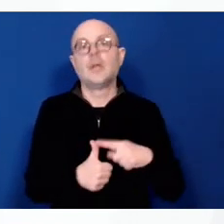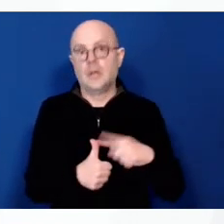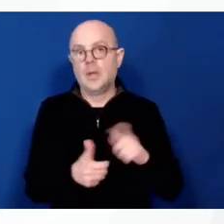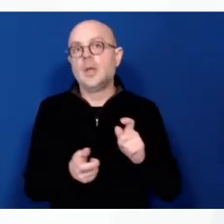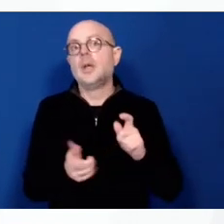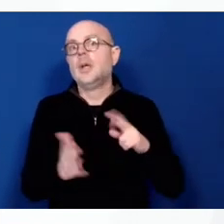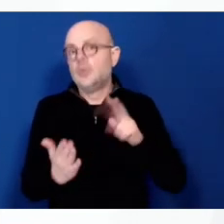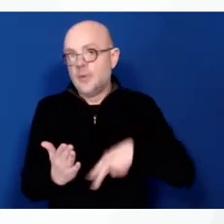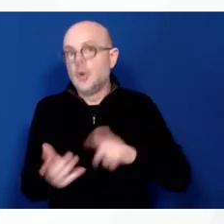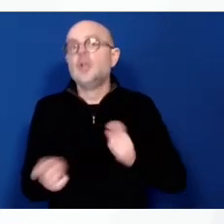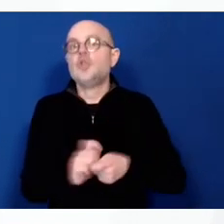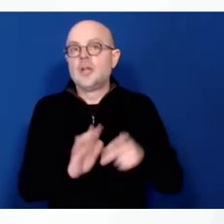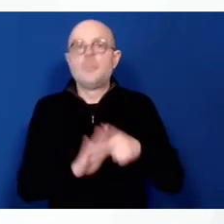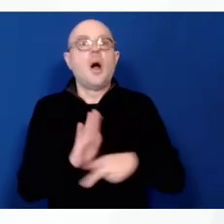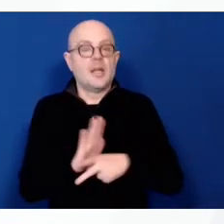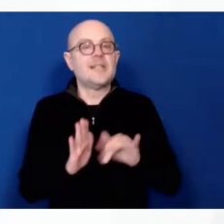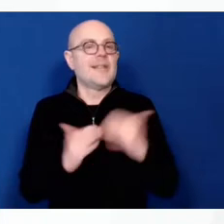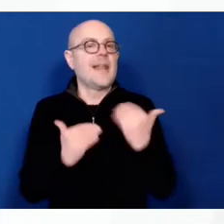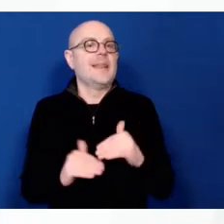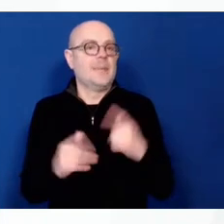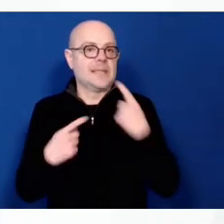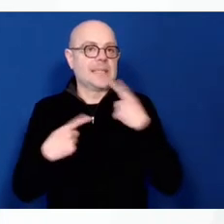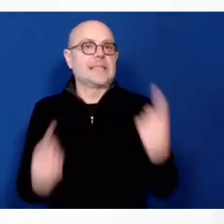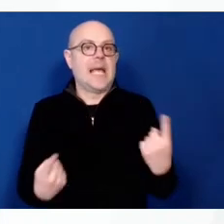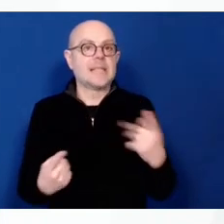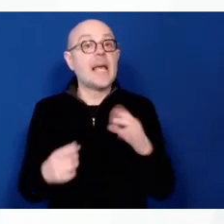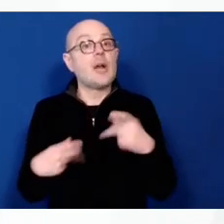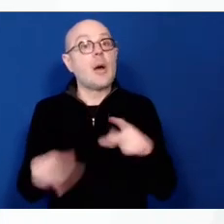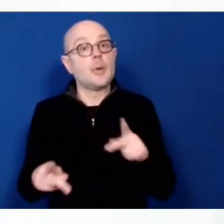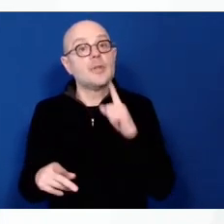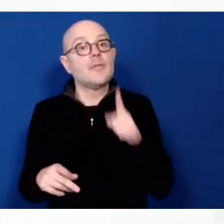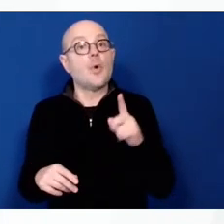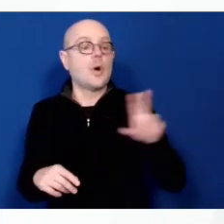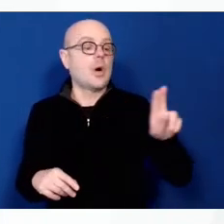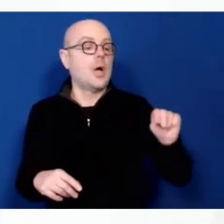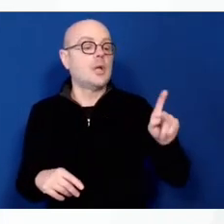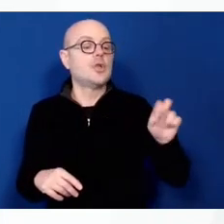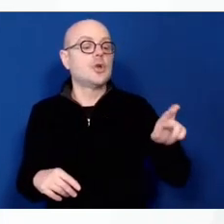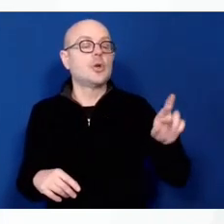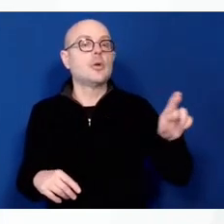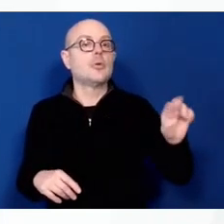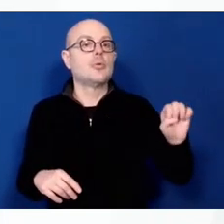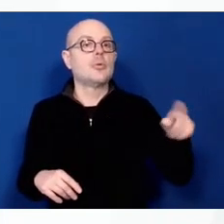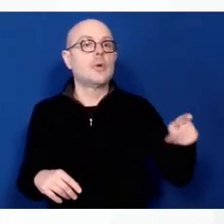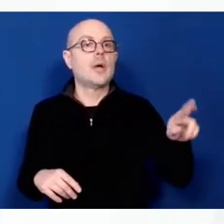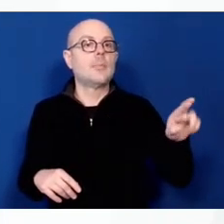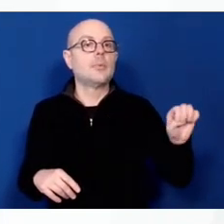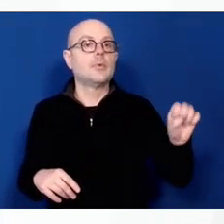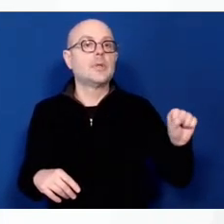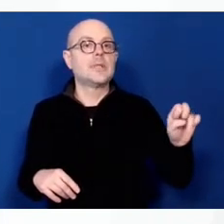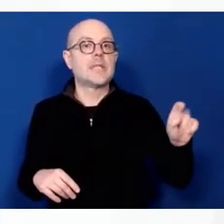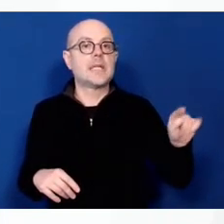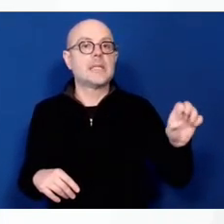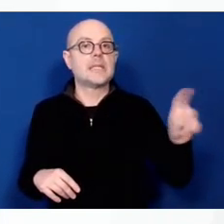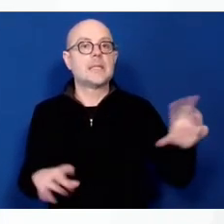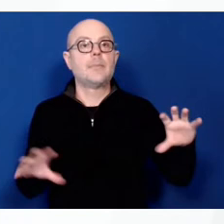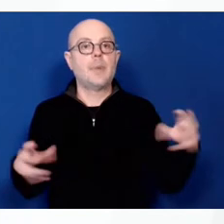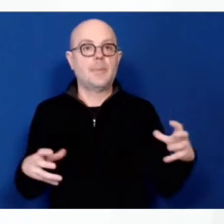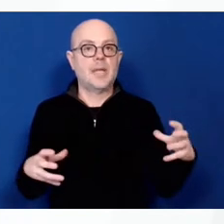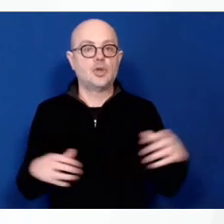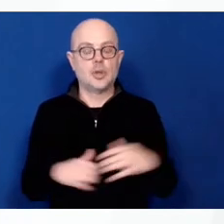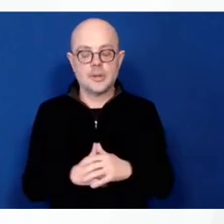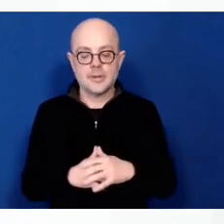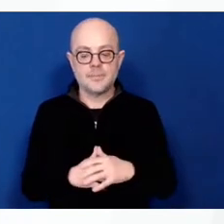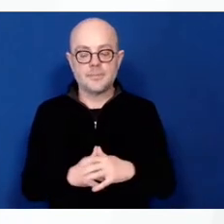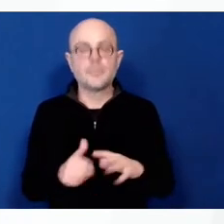and structures that limit the success and opportunities for underrepresented populations. Two, critically examine our